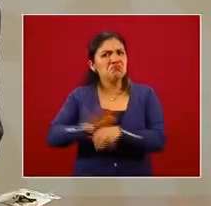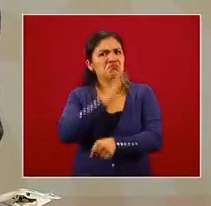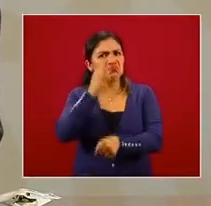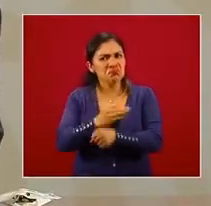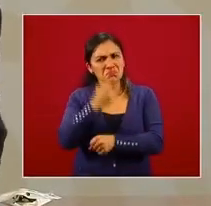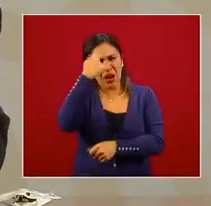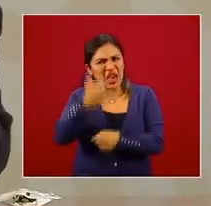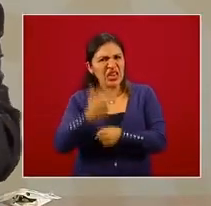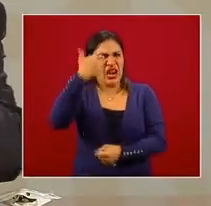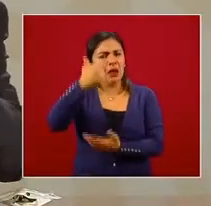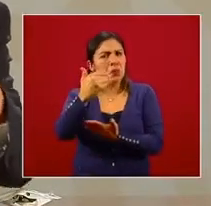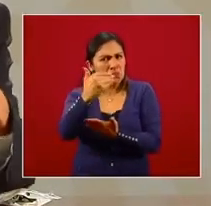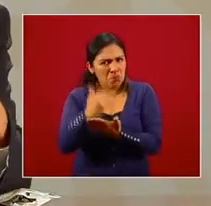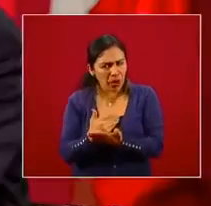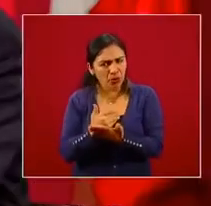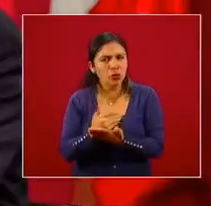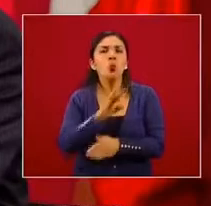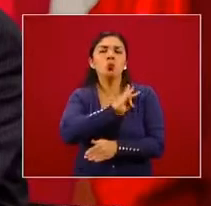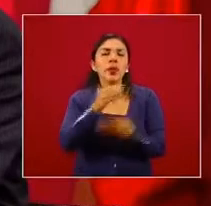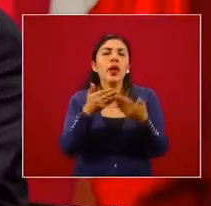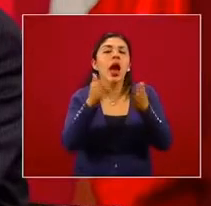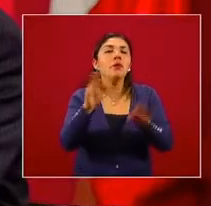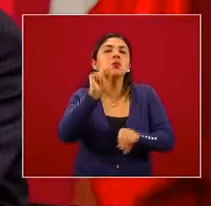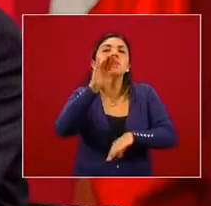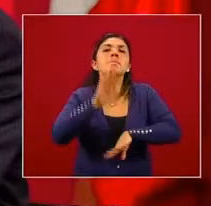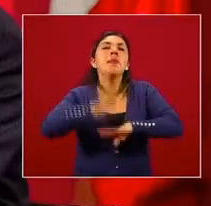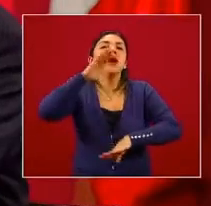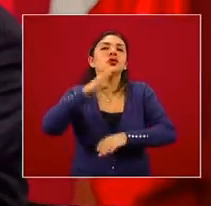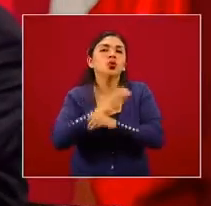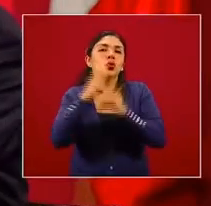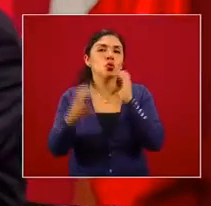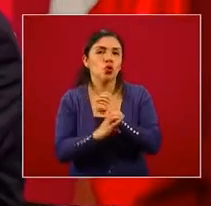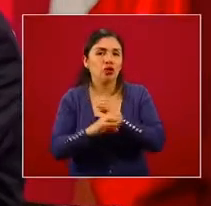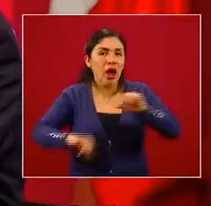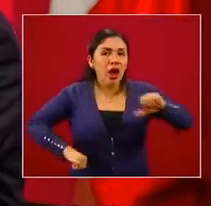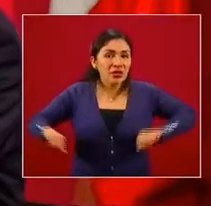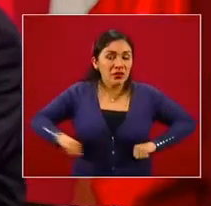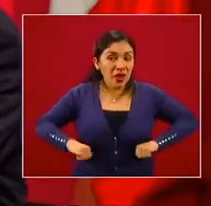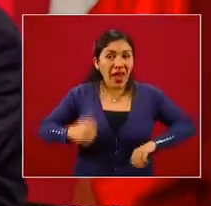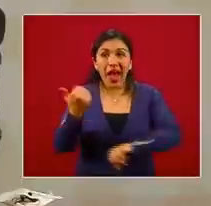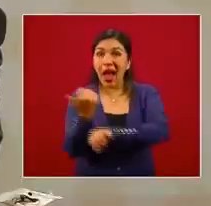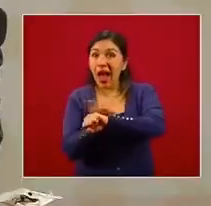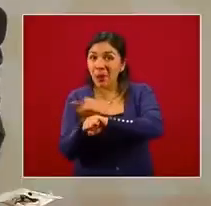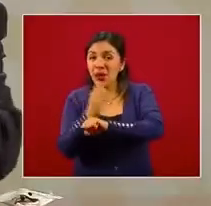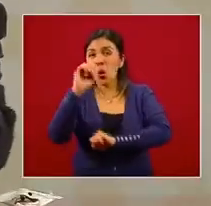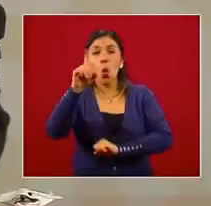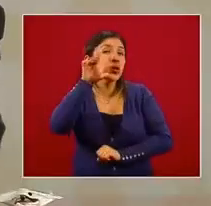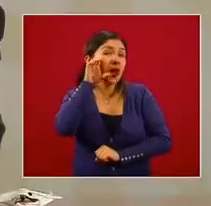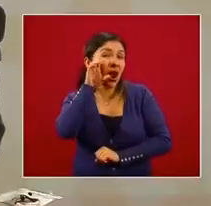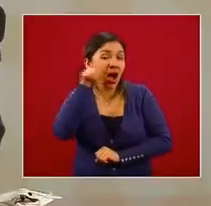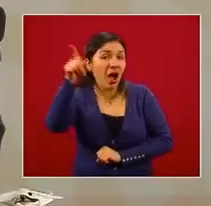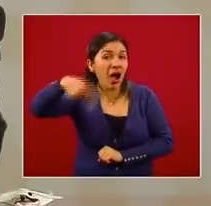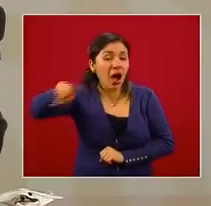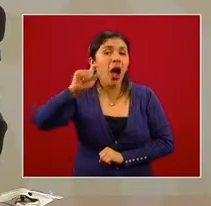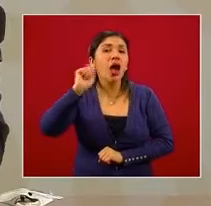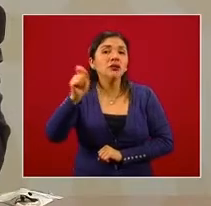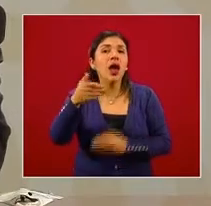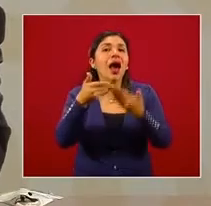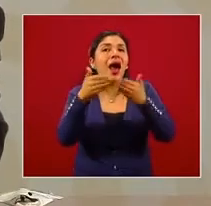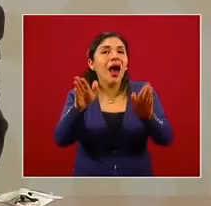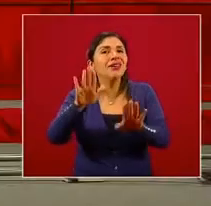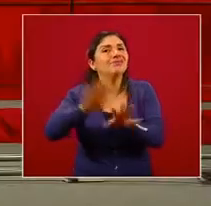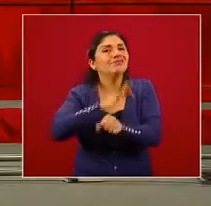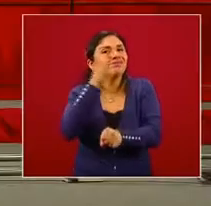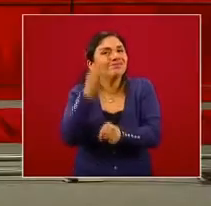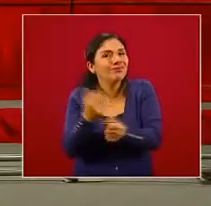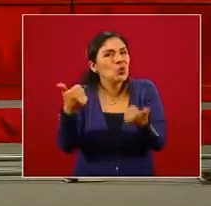the characteristics for being low risk, that's where we will open up activities in a staggered fashion. If we